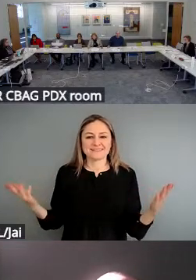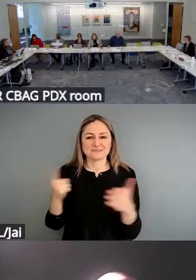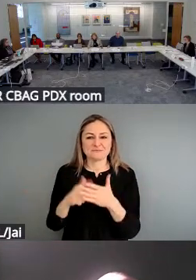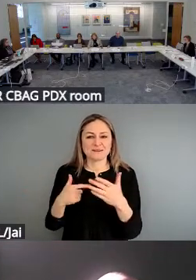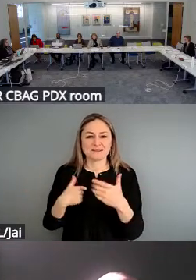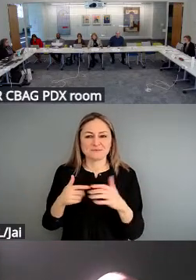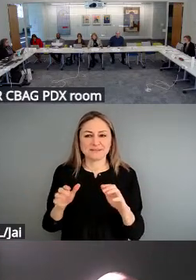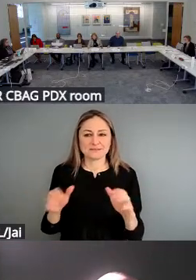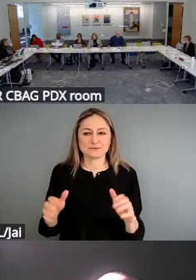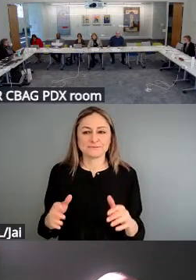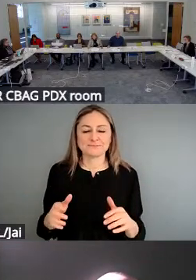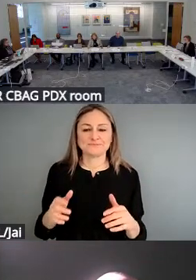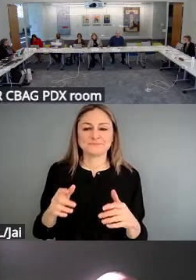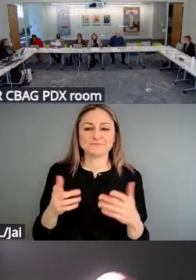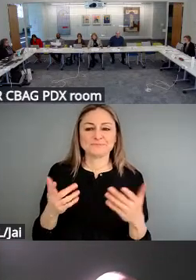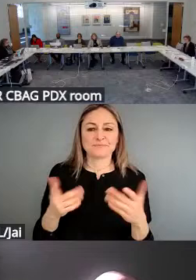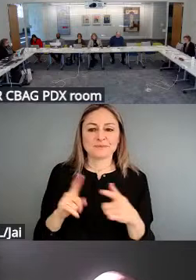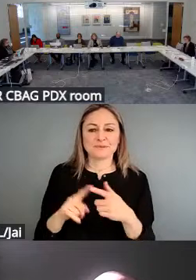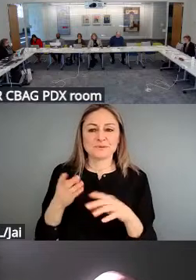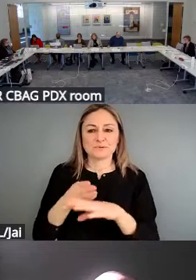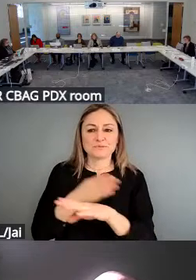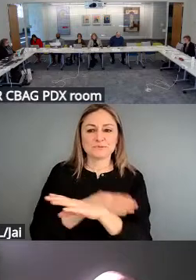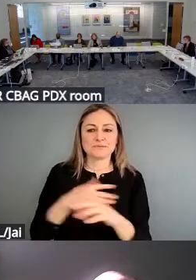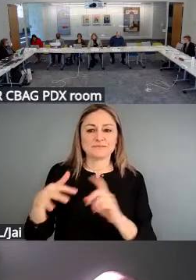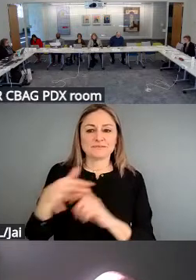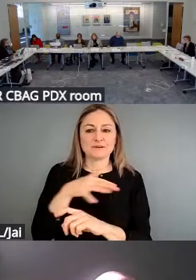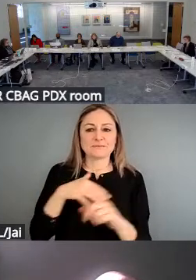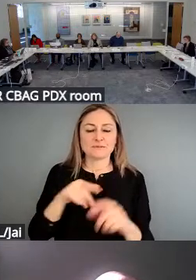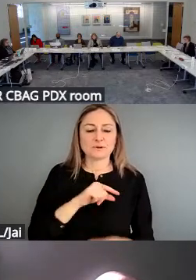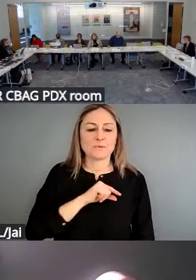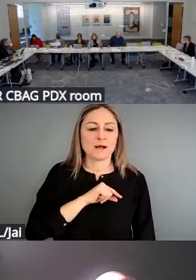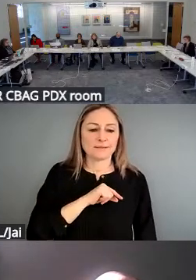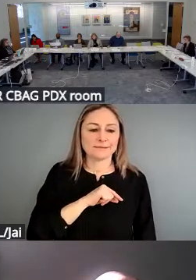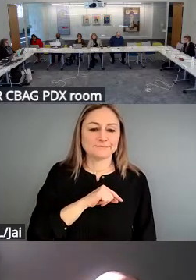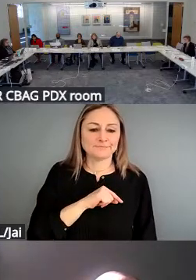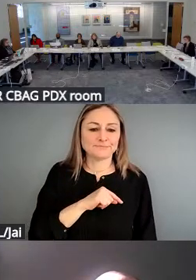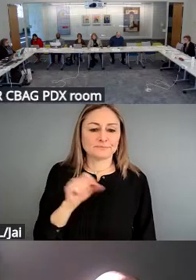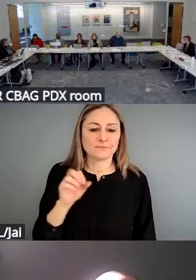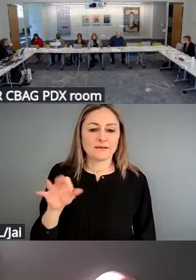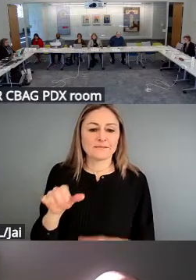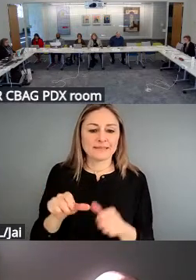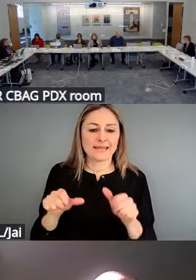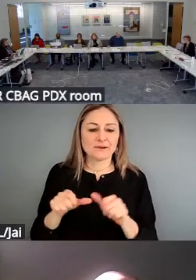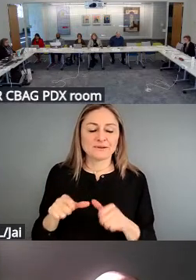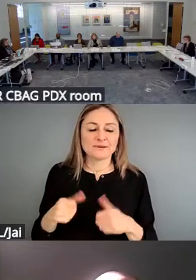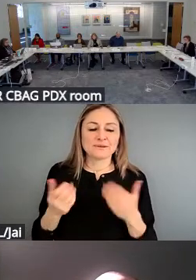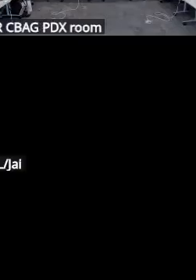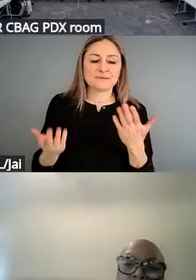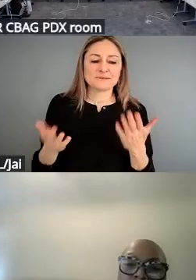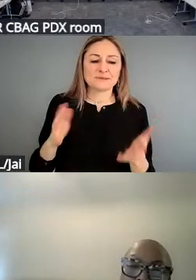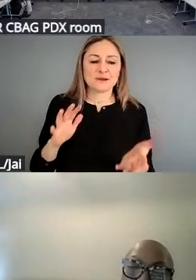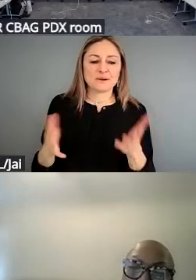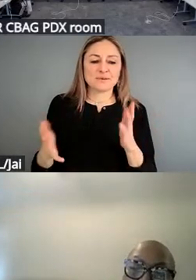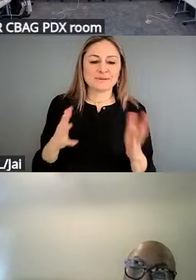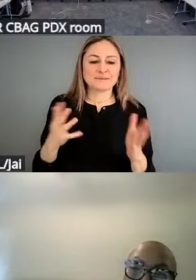done, excuse me, to improve the environmental quality of the area? So it's always a push and pull. And I think that there's not